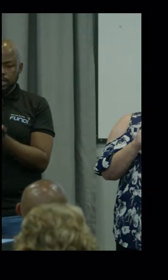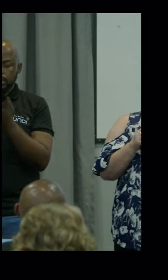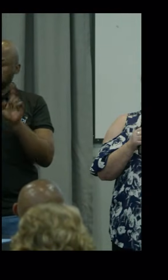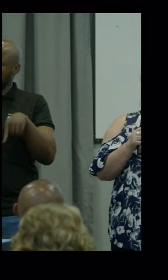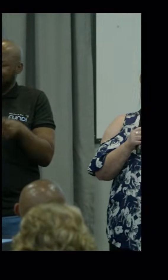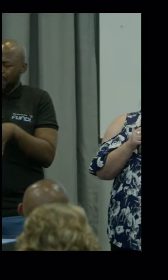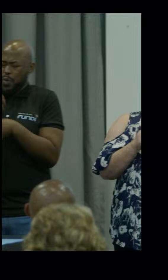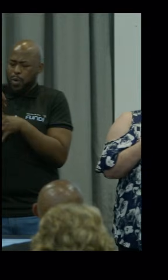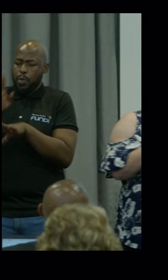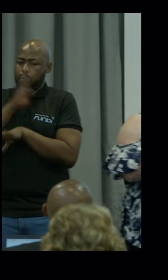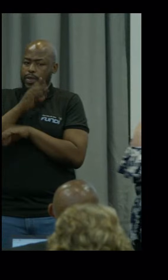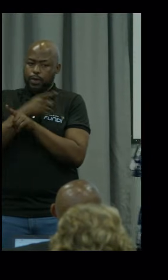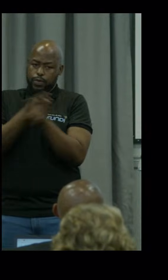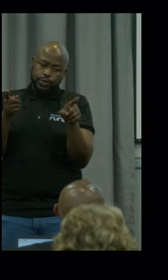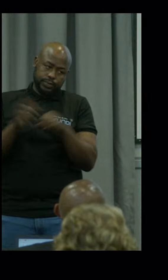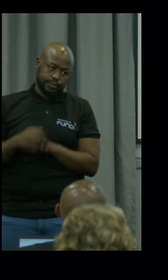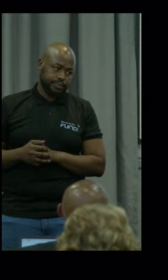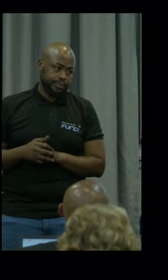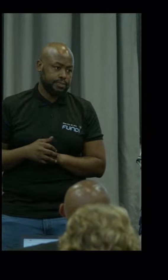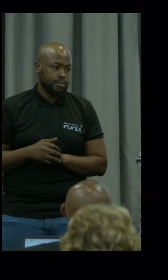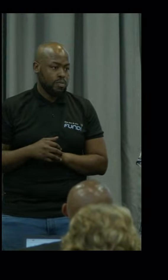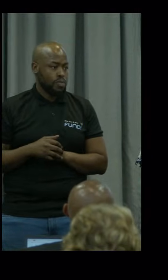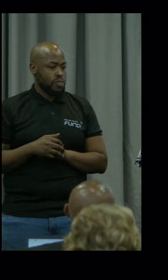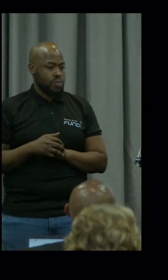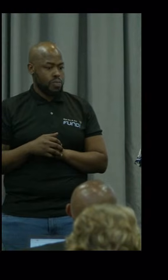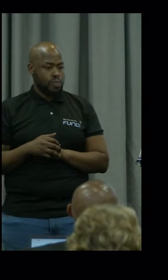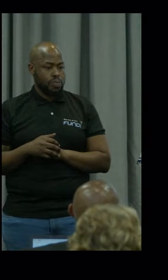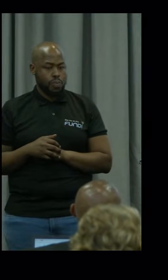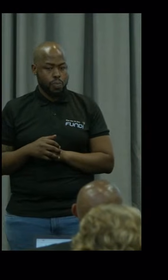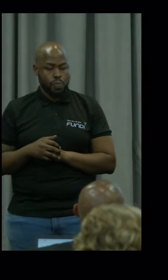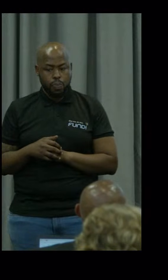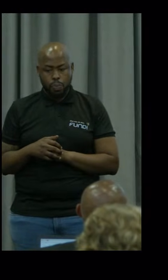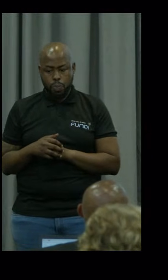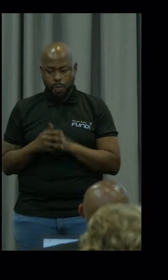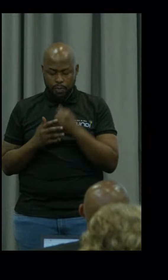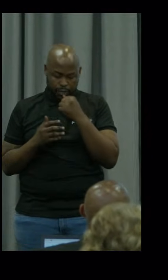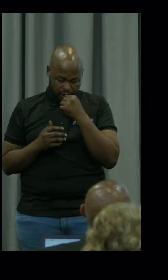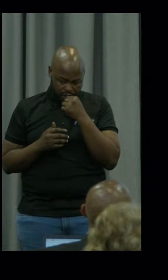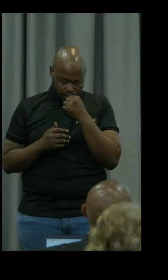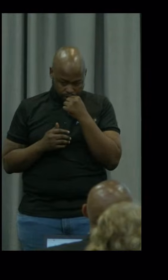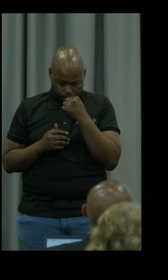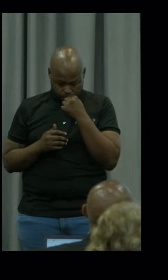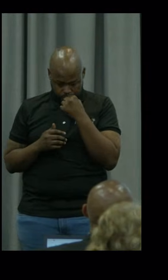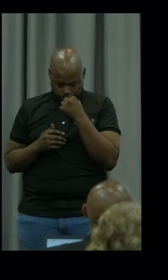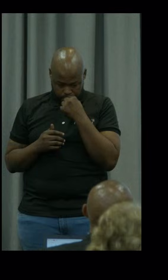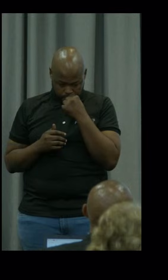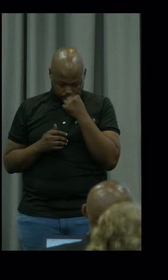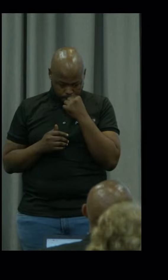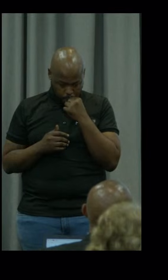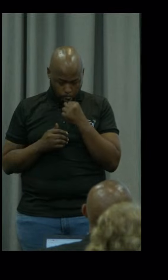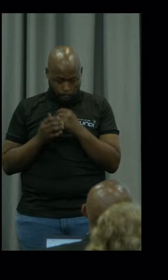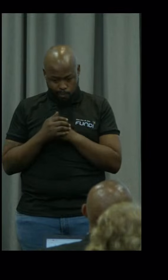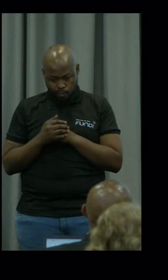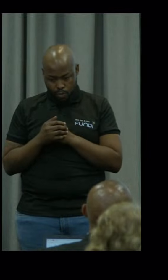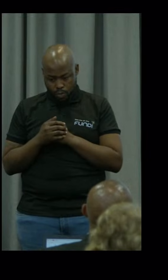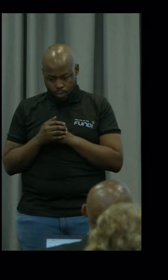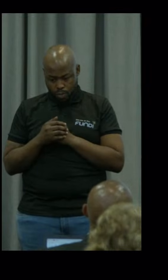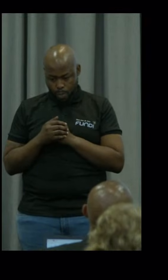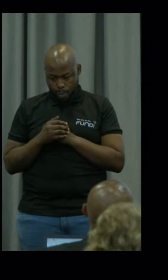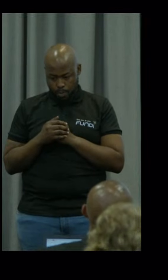them. All right. Okay, I need to move quickly now. Next slide.